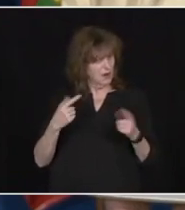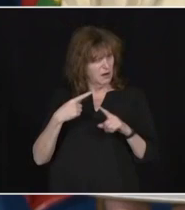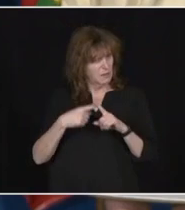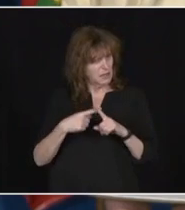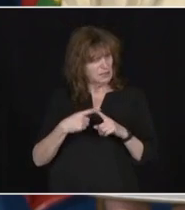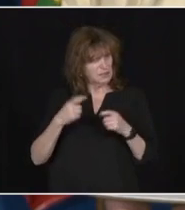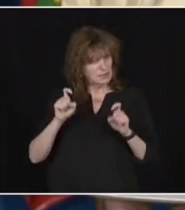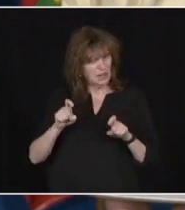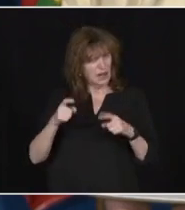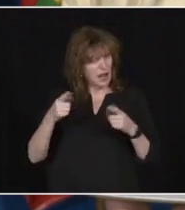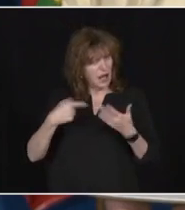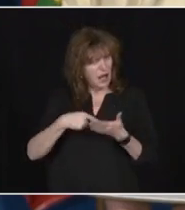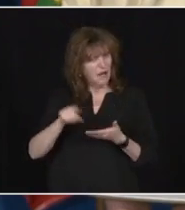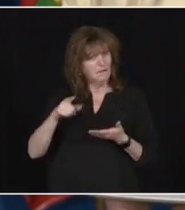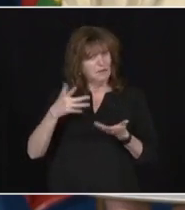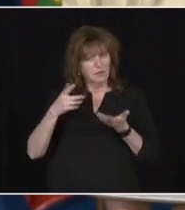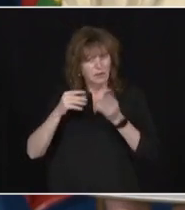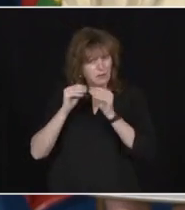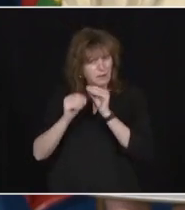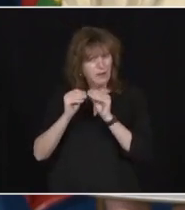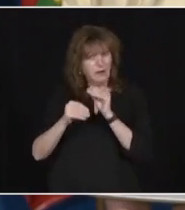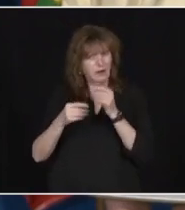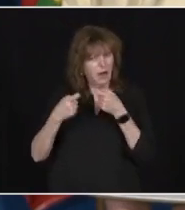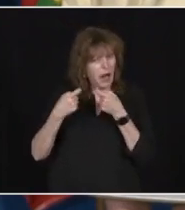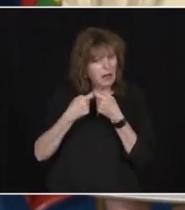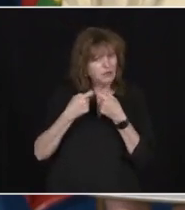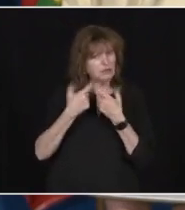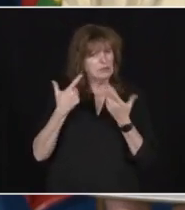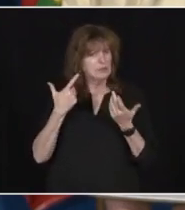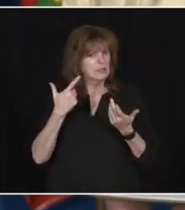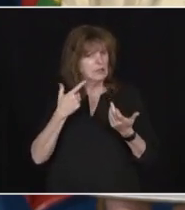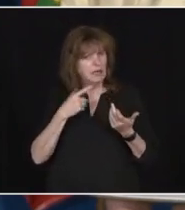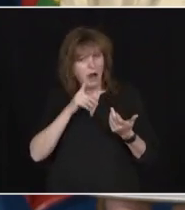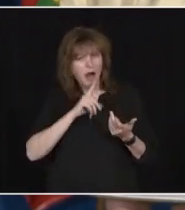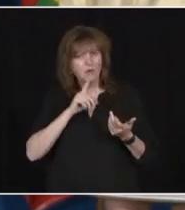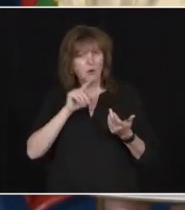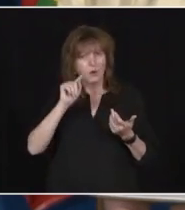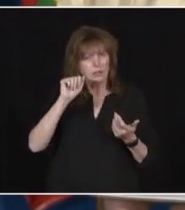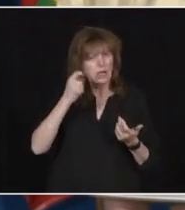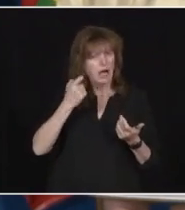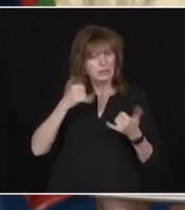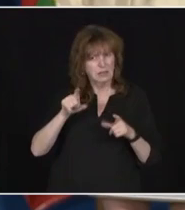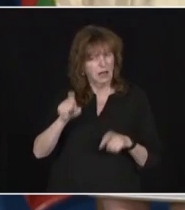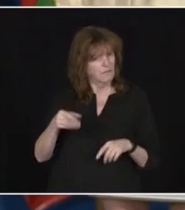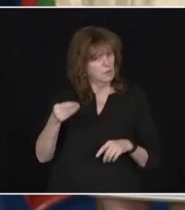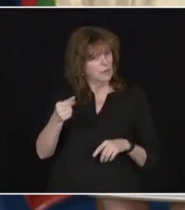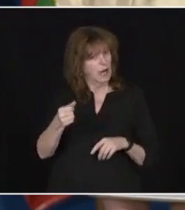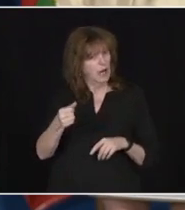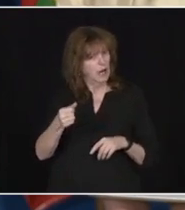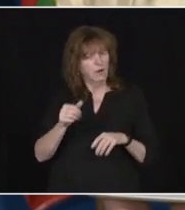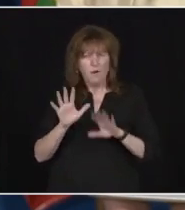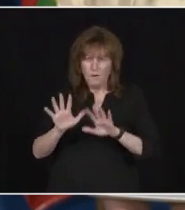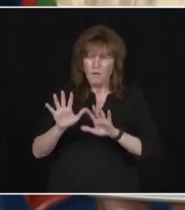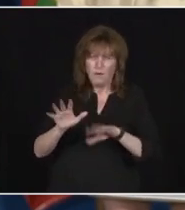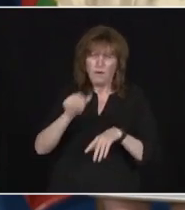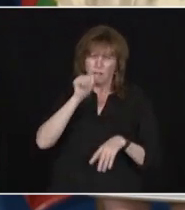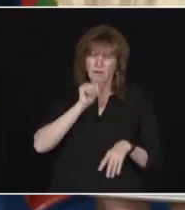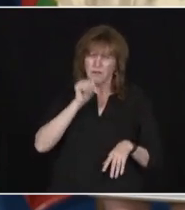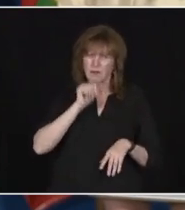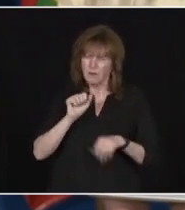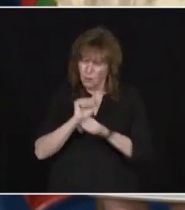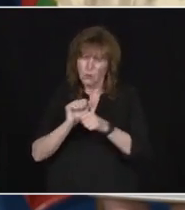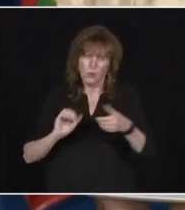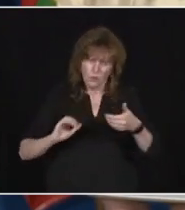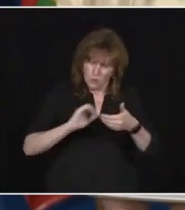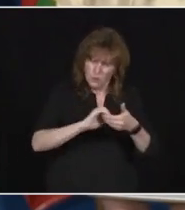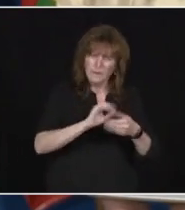paying costs, electricity, you're still paying taxes. So hang in there, work with them for